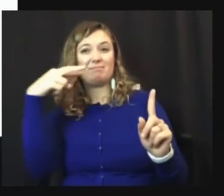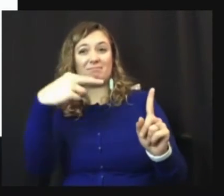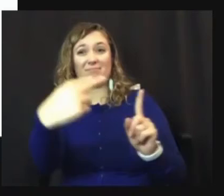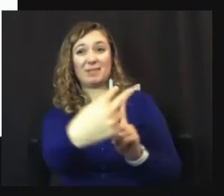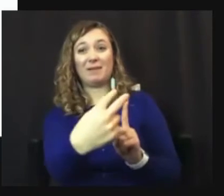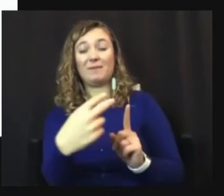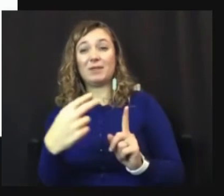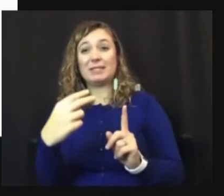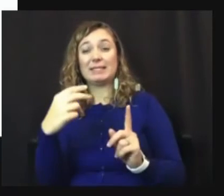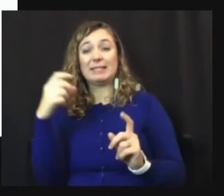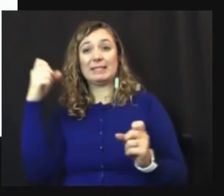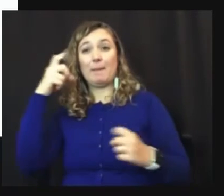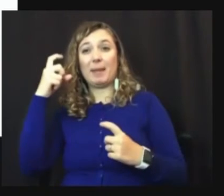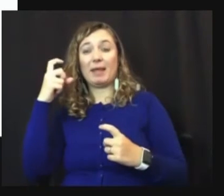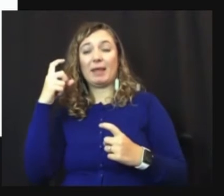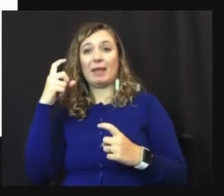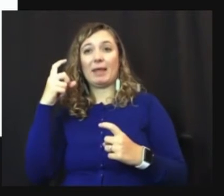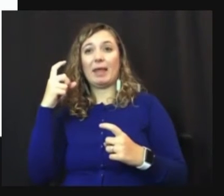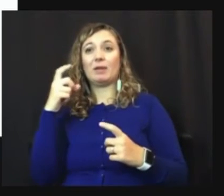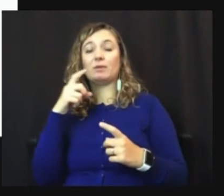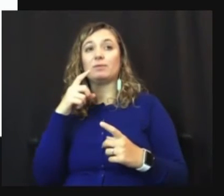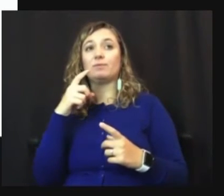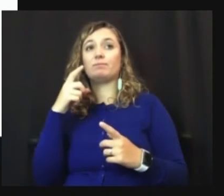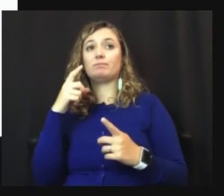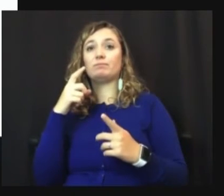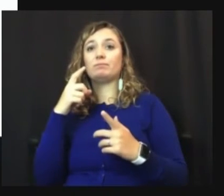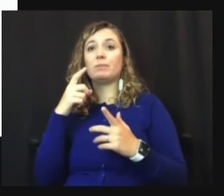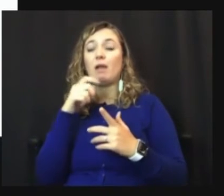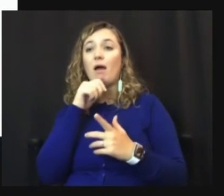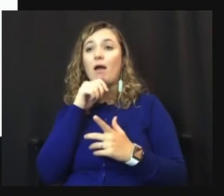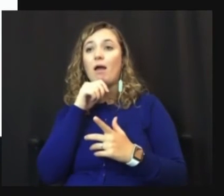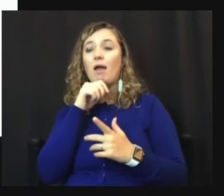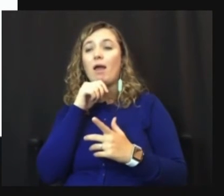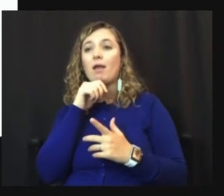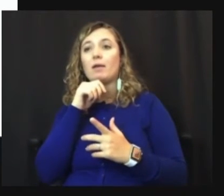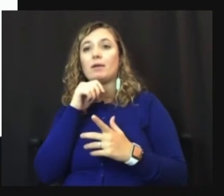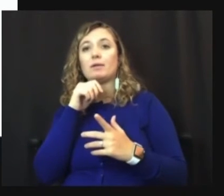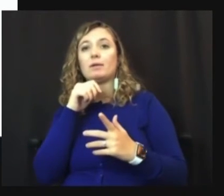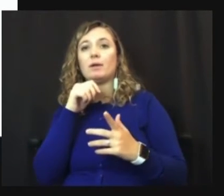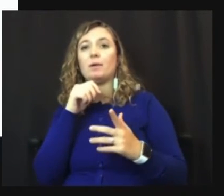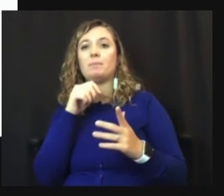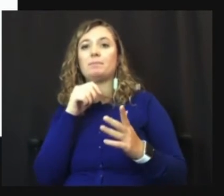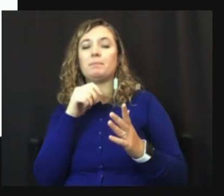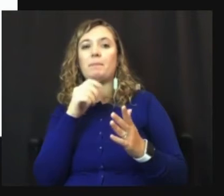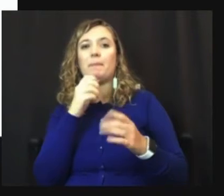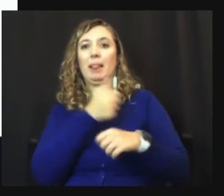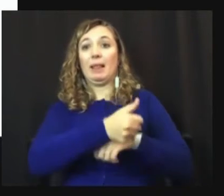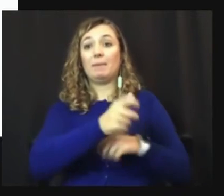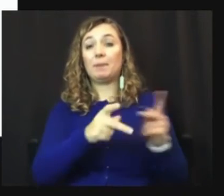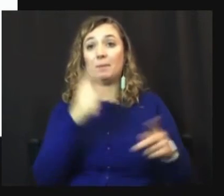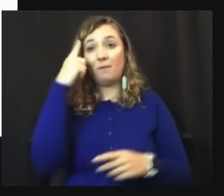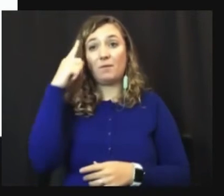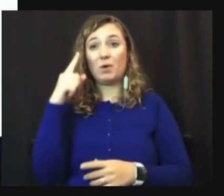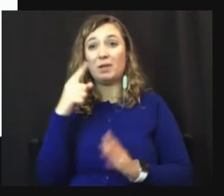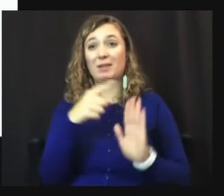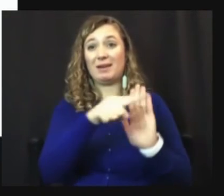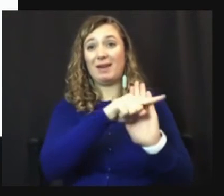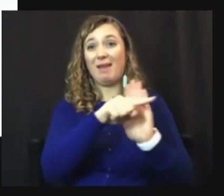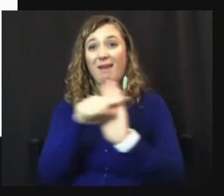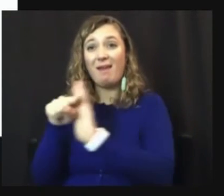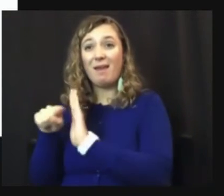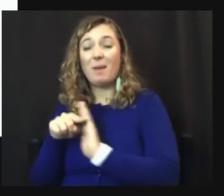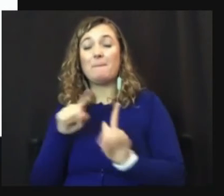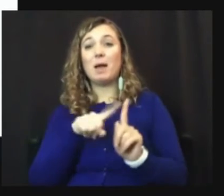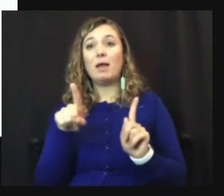find ways to embrace Stims and not blame autistics for the stigma, but join us in fighting those stigmas.